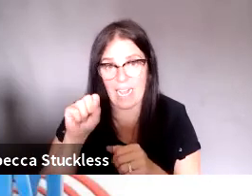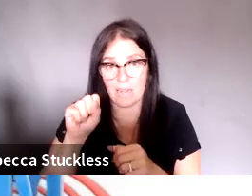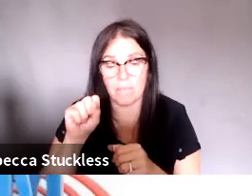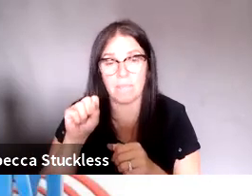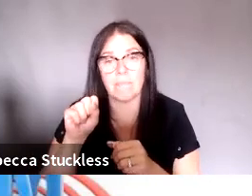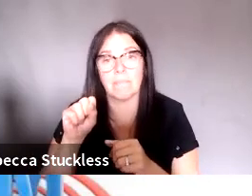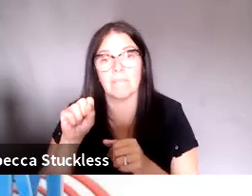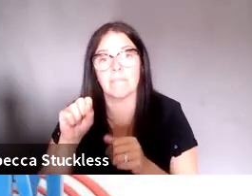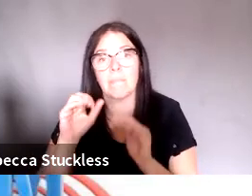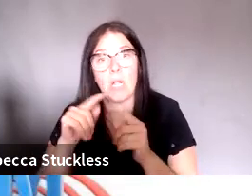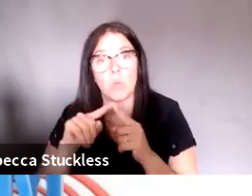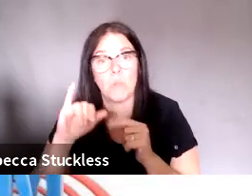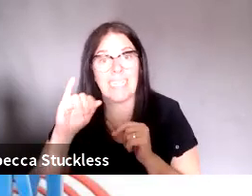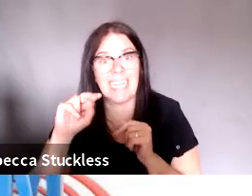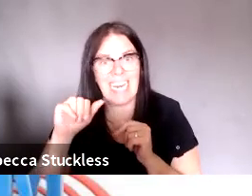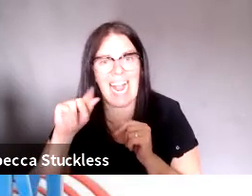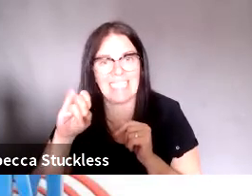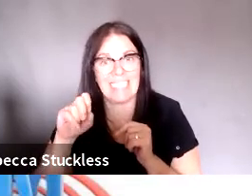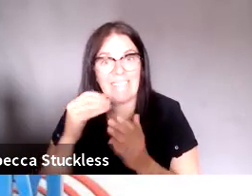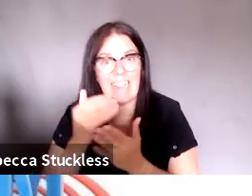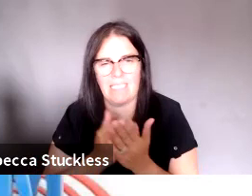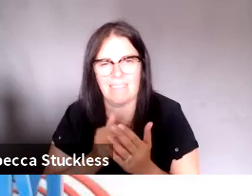list are not the same things.